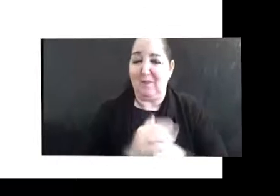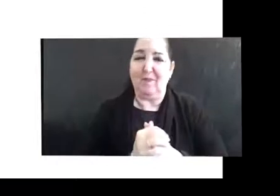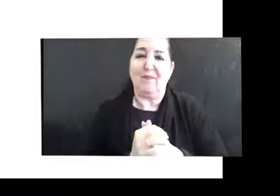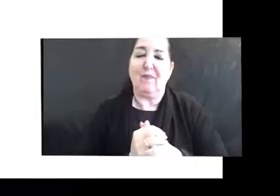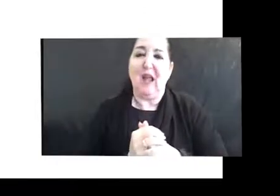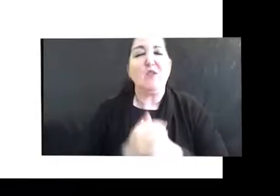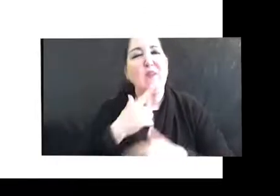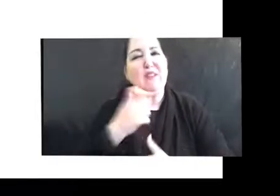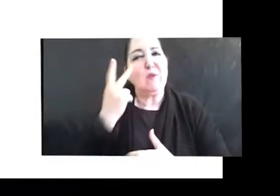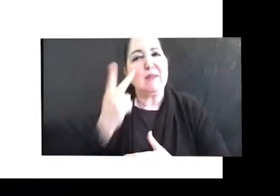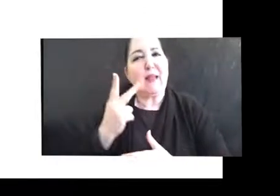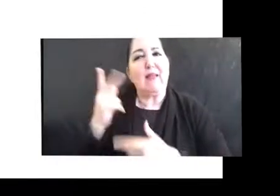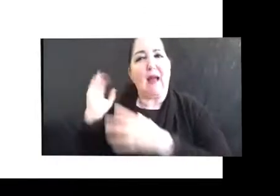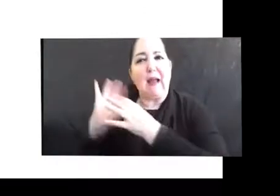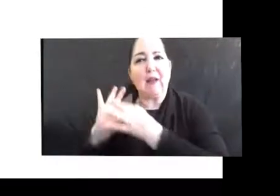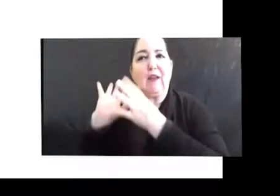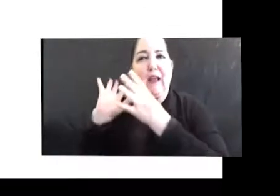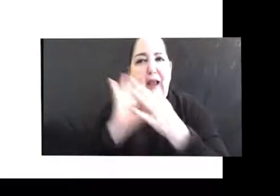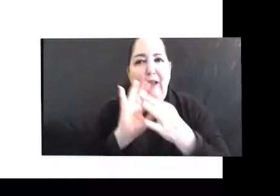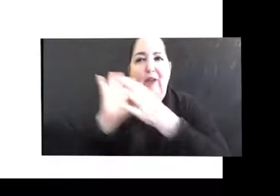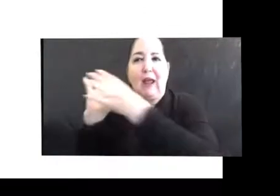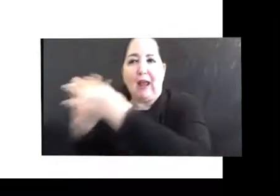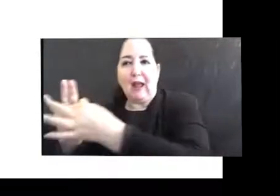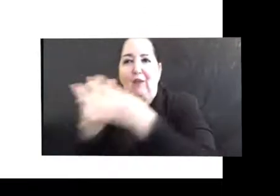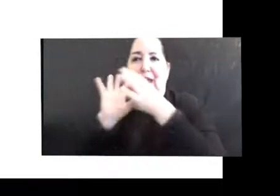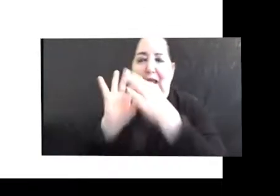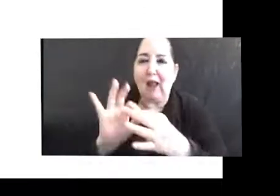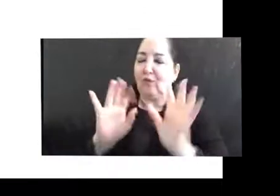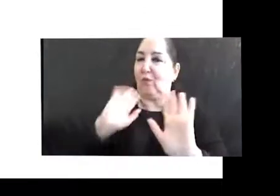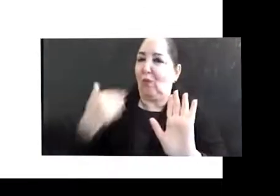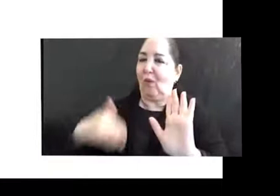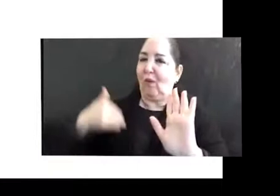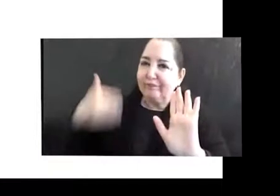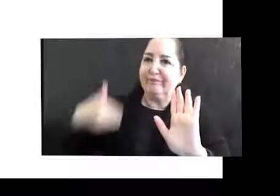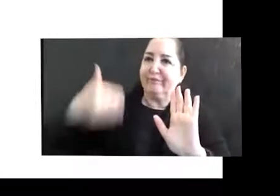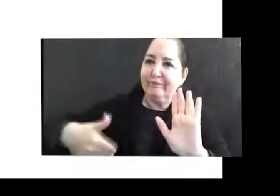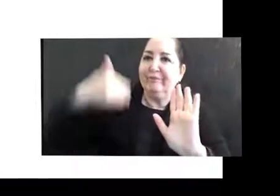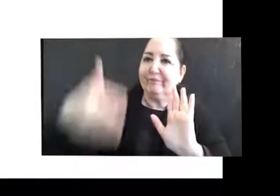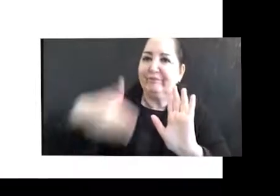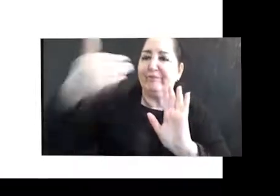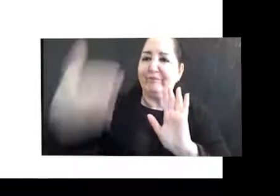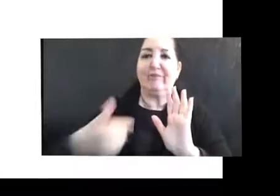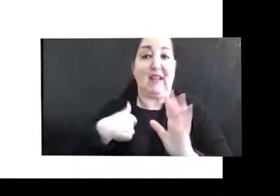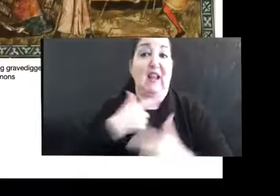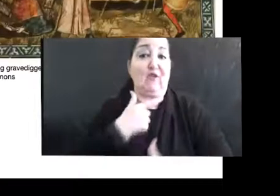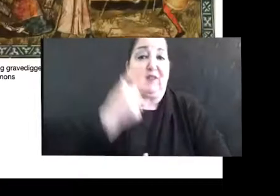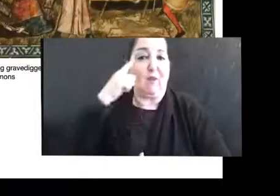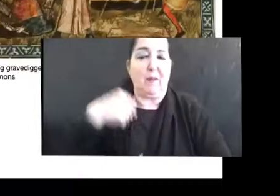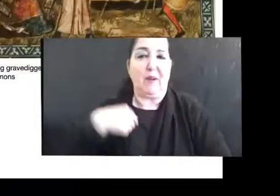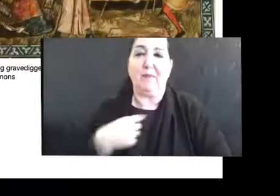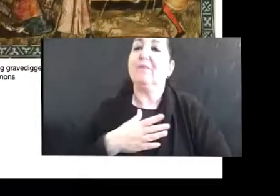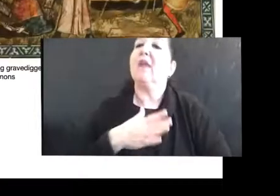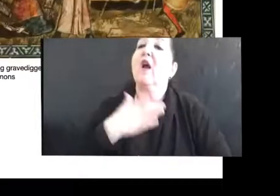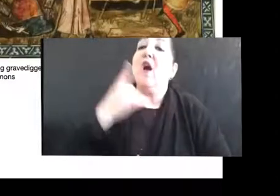all of these different connections for me. And my aim in some ways with the